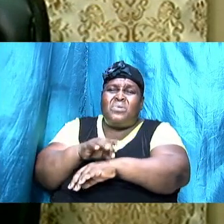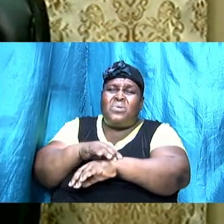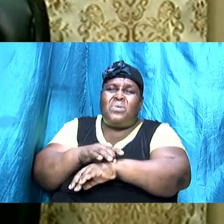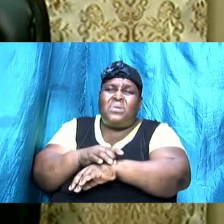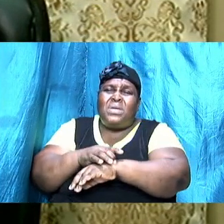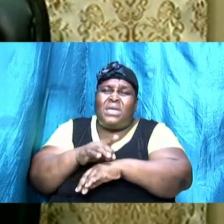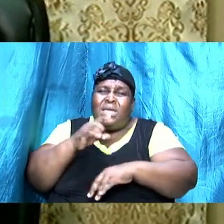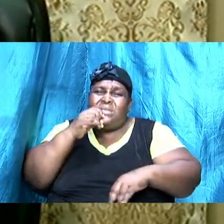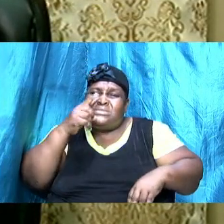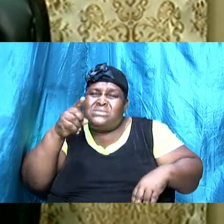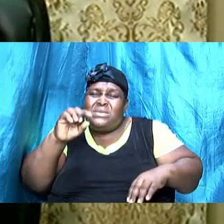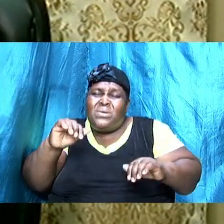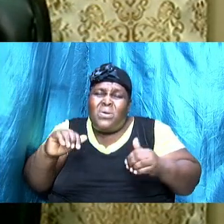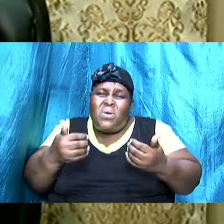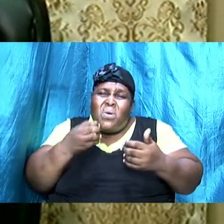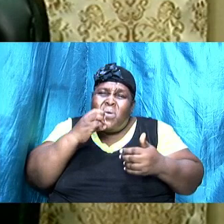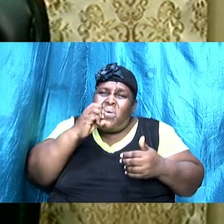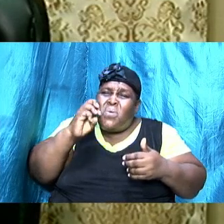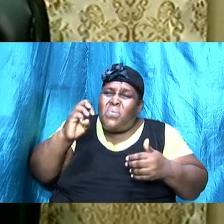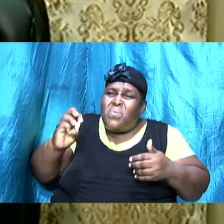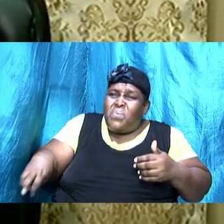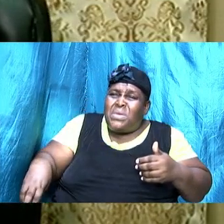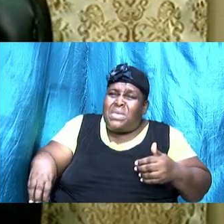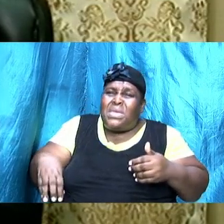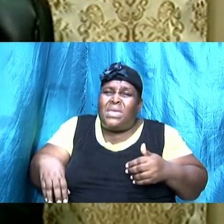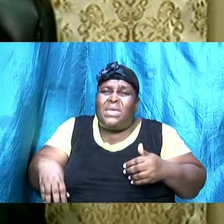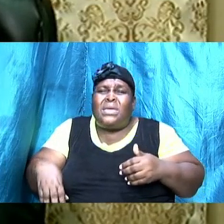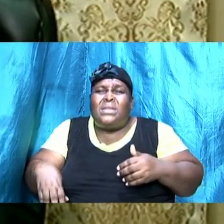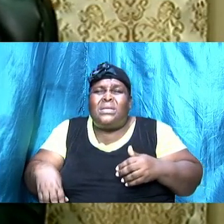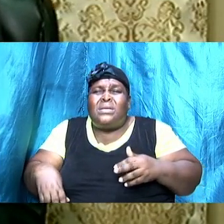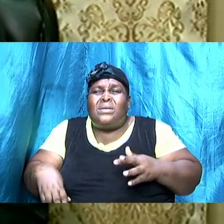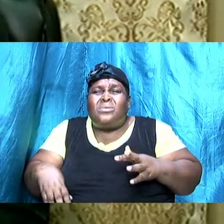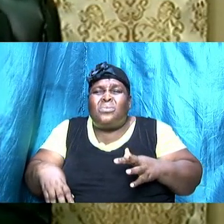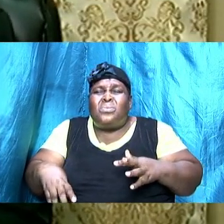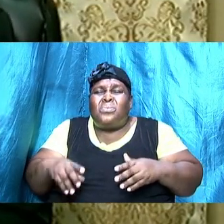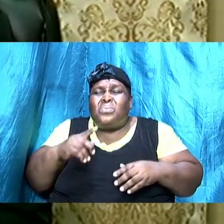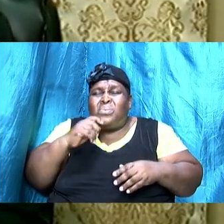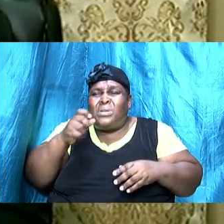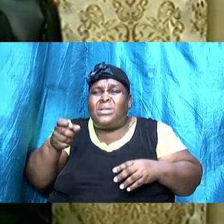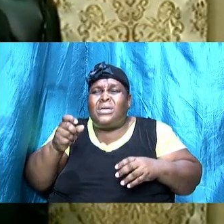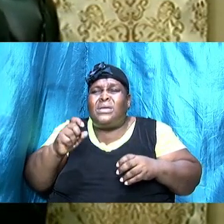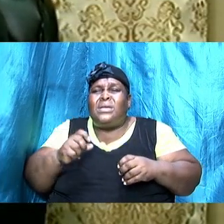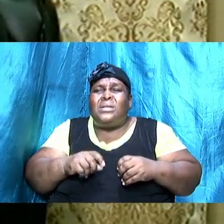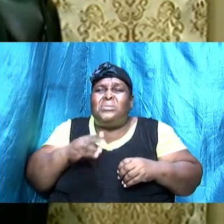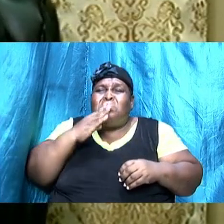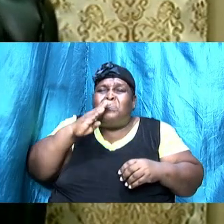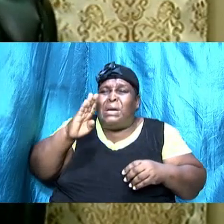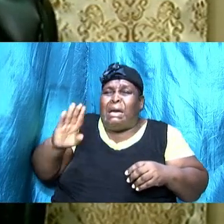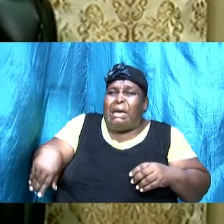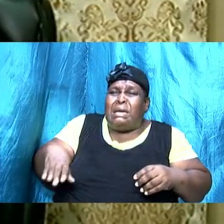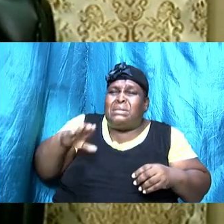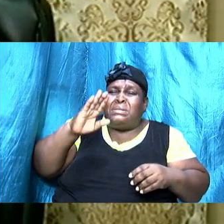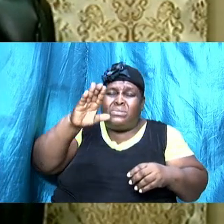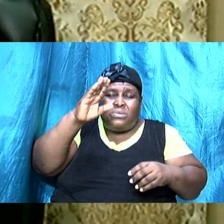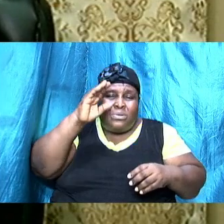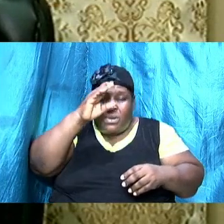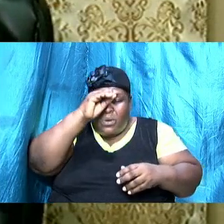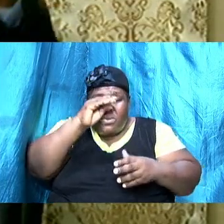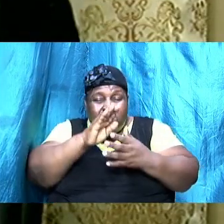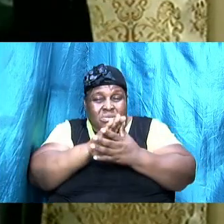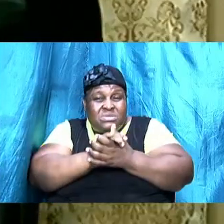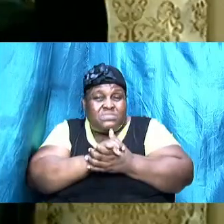wicked and terrible your wife is, how wicked and cruel and terrible your husband is,